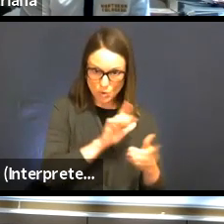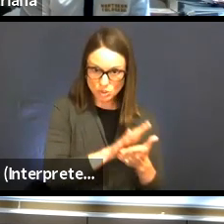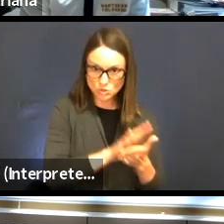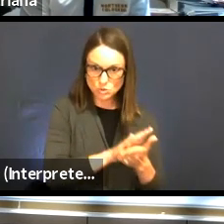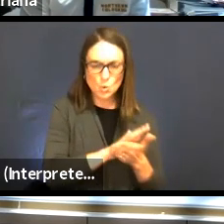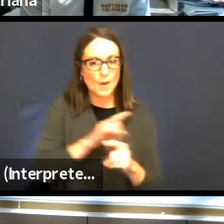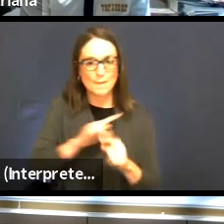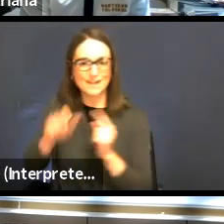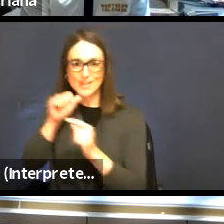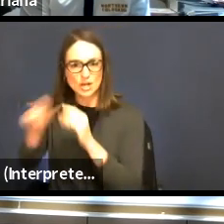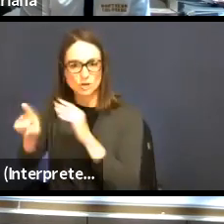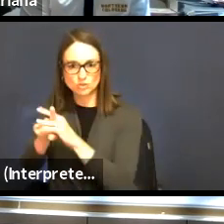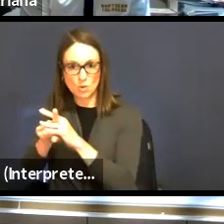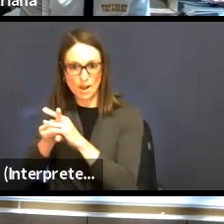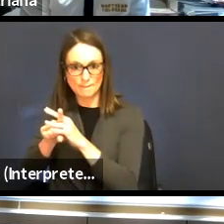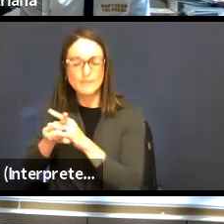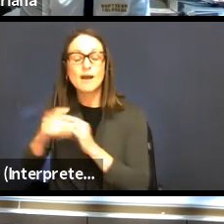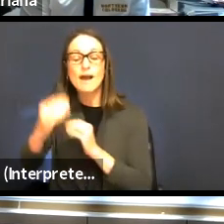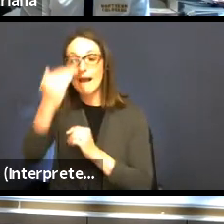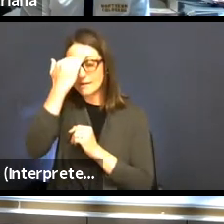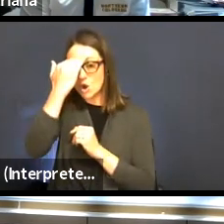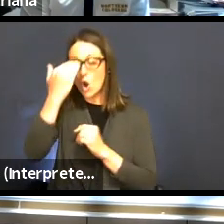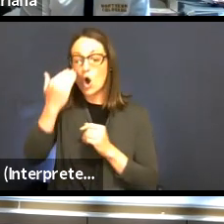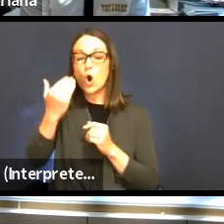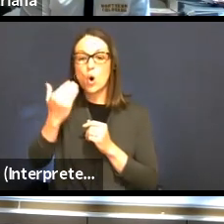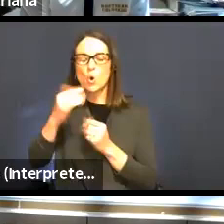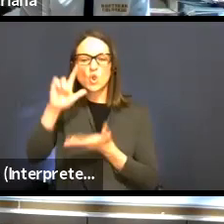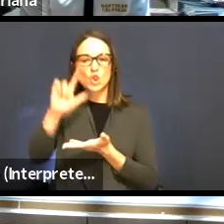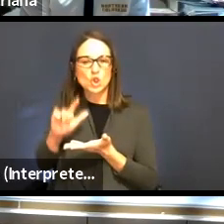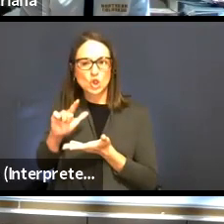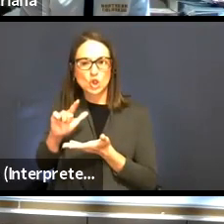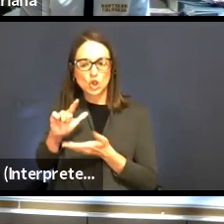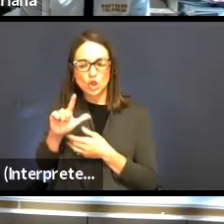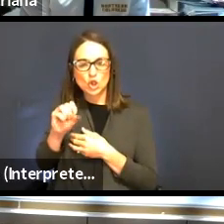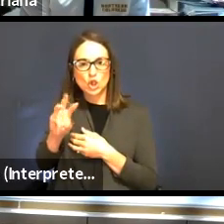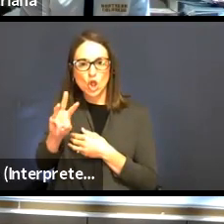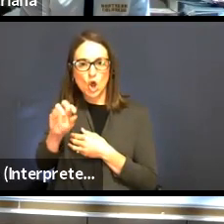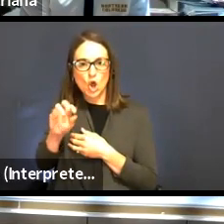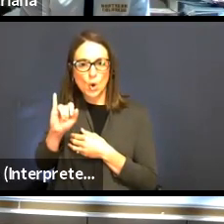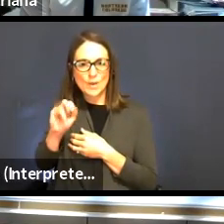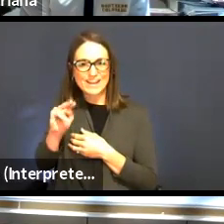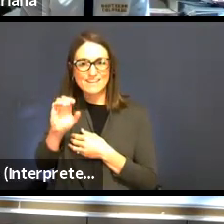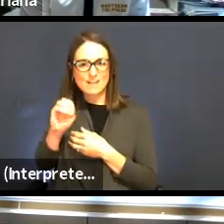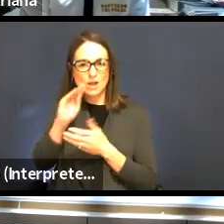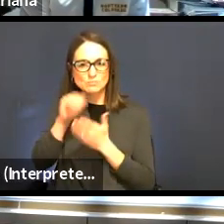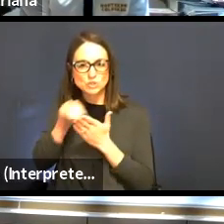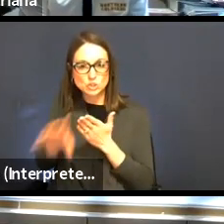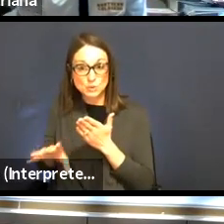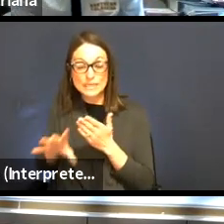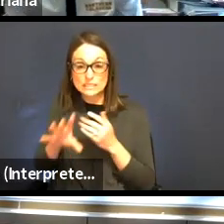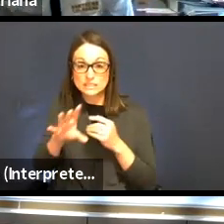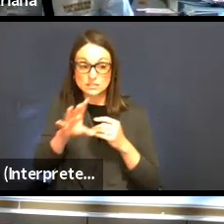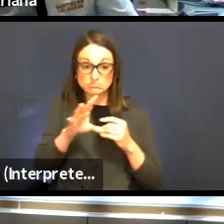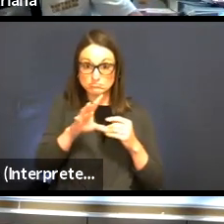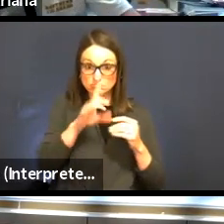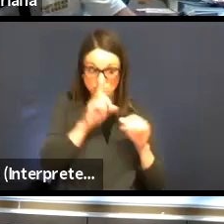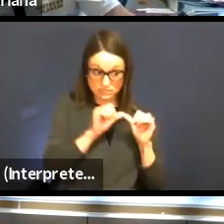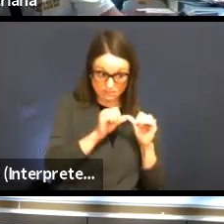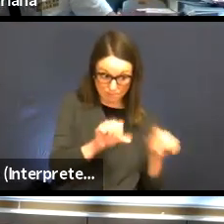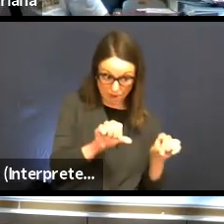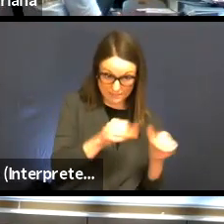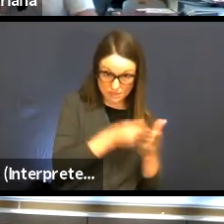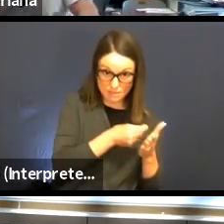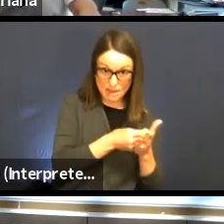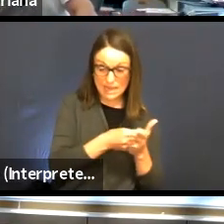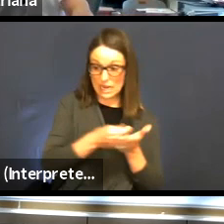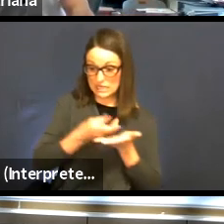that show up to 15% of low-income students and 10% of students overall deposit their money, sign up for classes, but